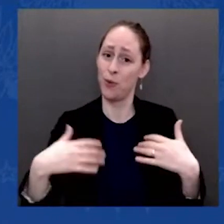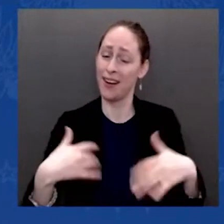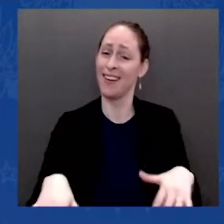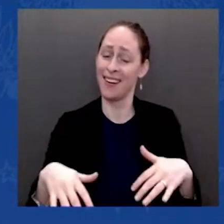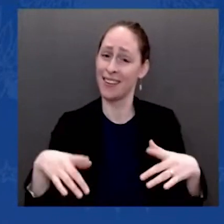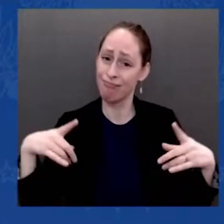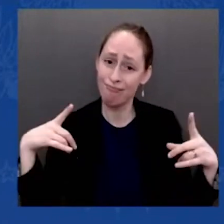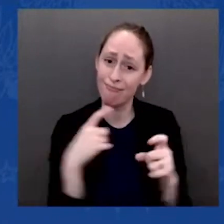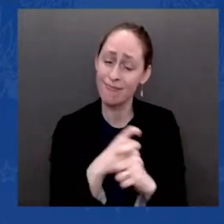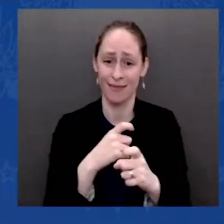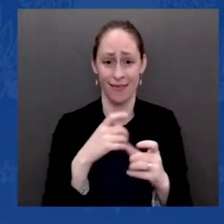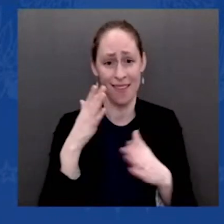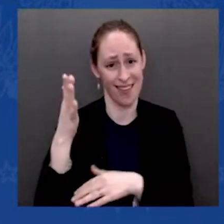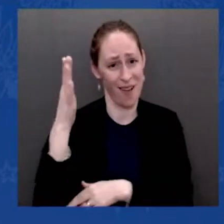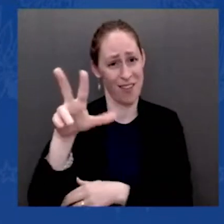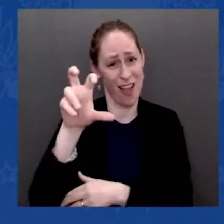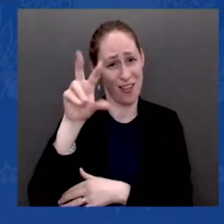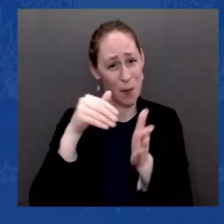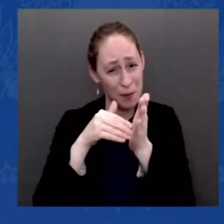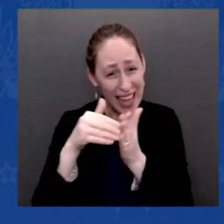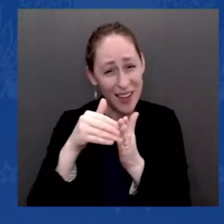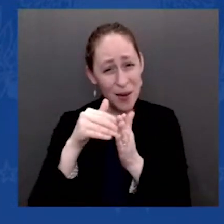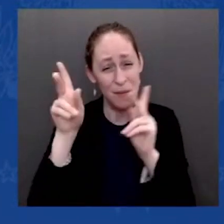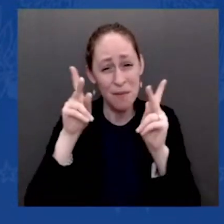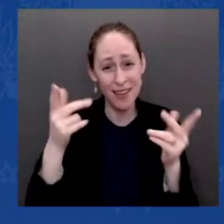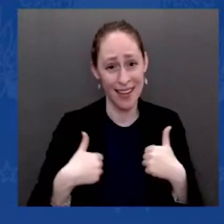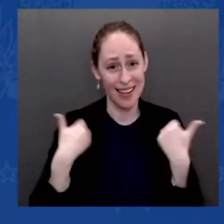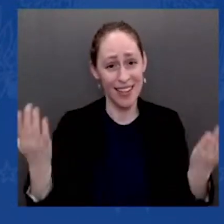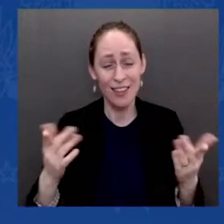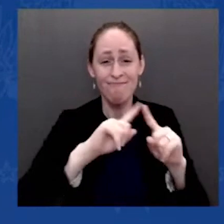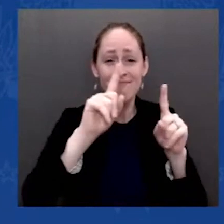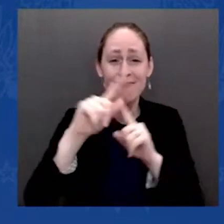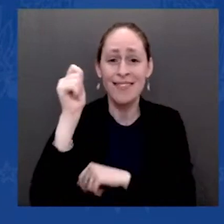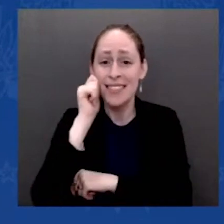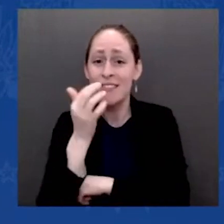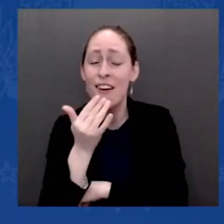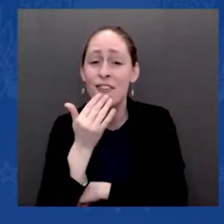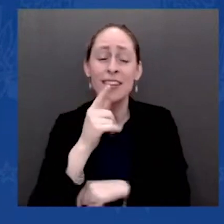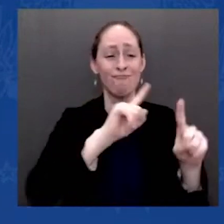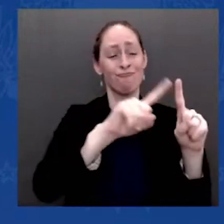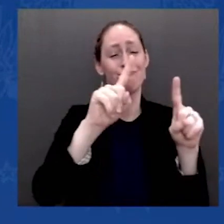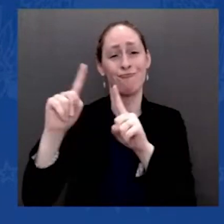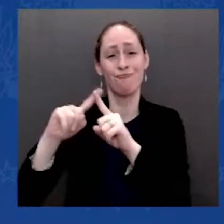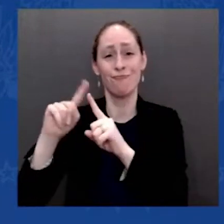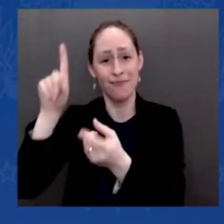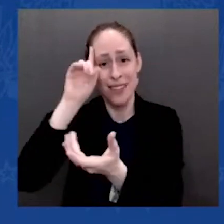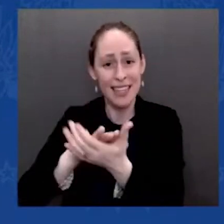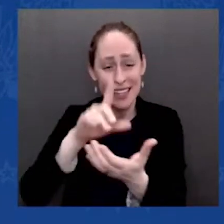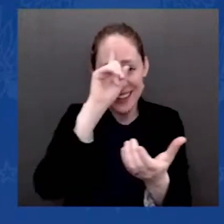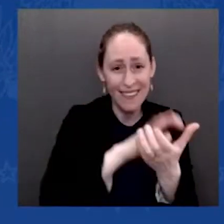every race, it's every religion, and she would emphasize this, and it's every point of view possible.